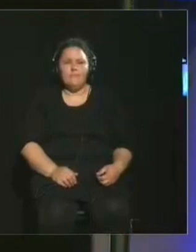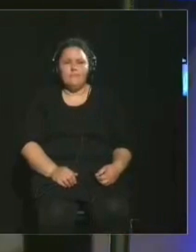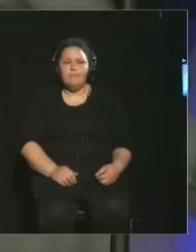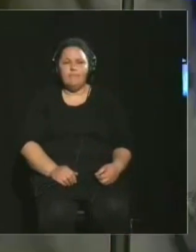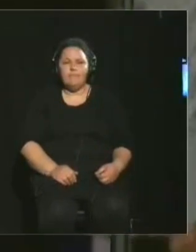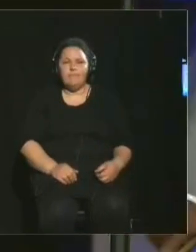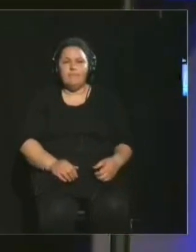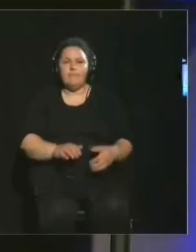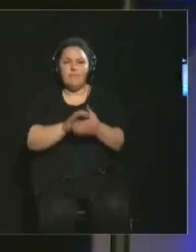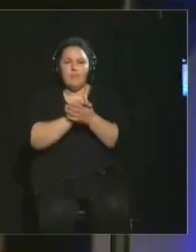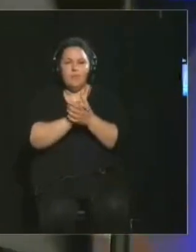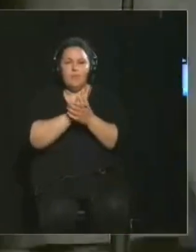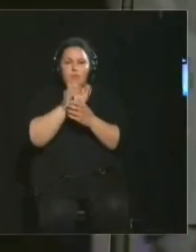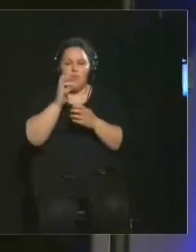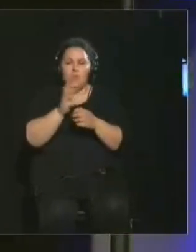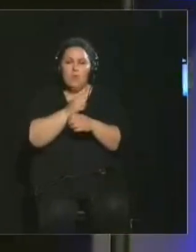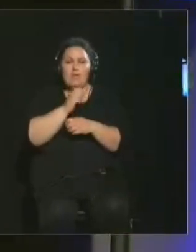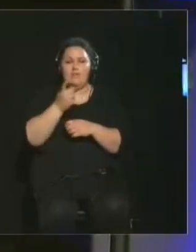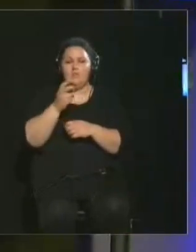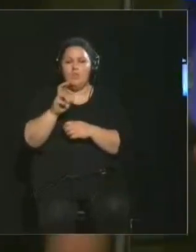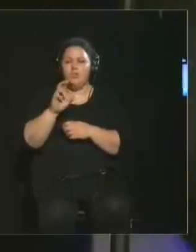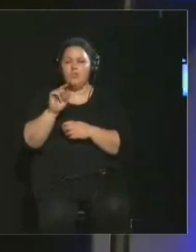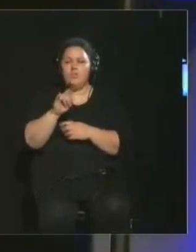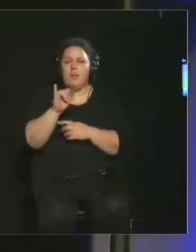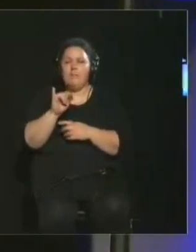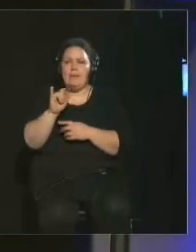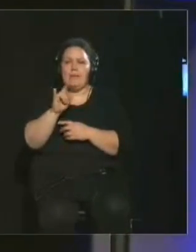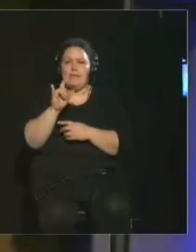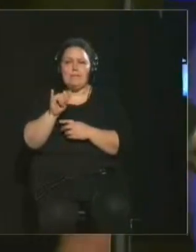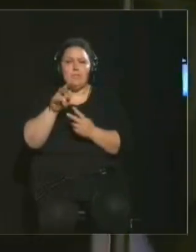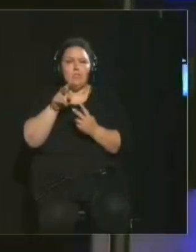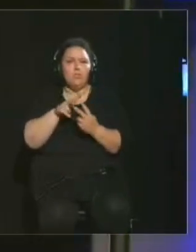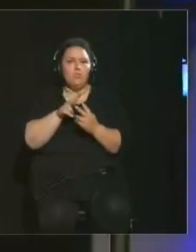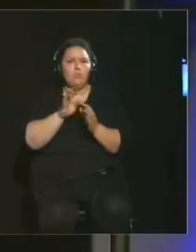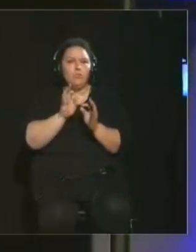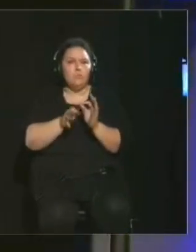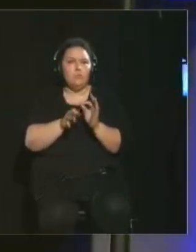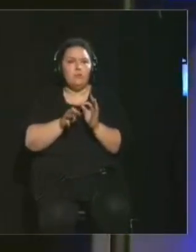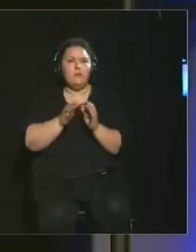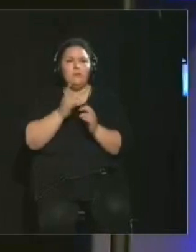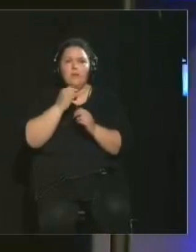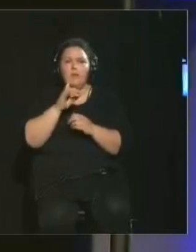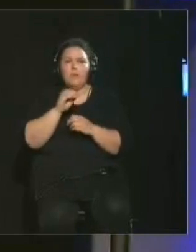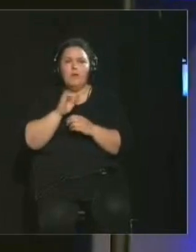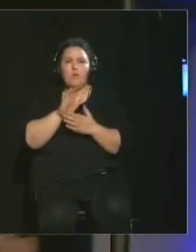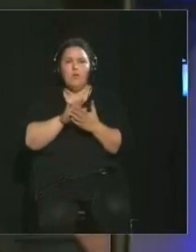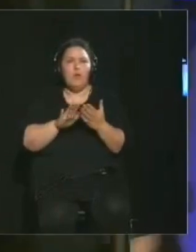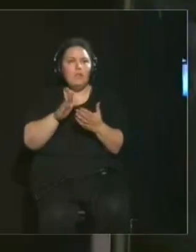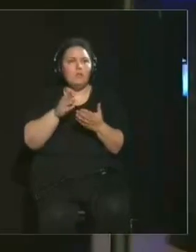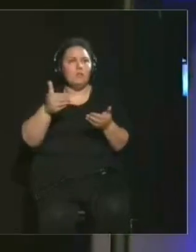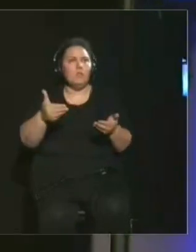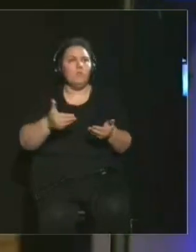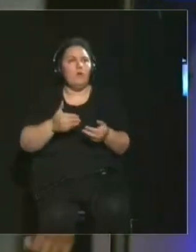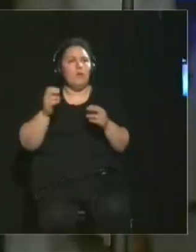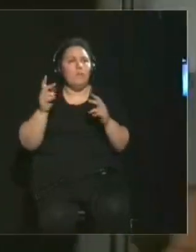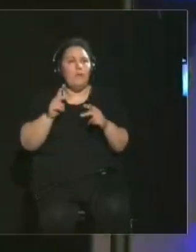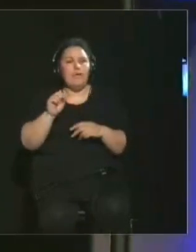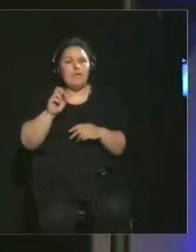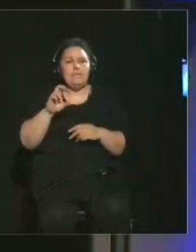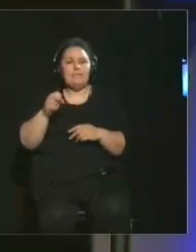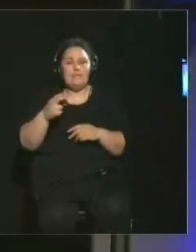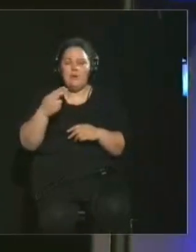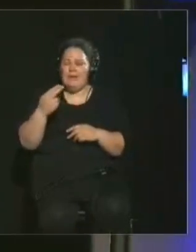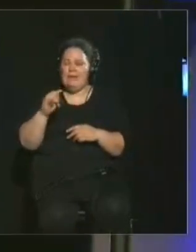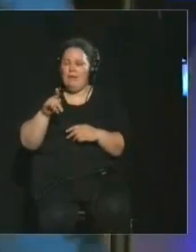To congratulate the winners of the Dr. Tommy Lindsay Jr. Duo Interpretation presented by Colorado College, please help me welcome back to the stage Sarah